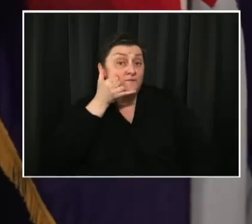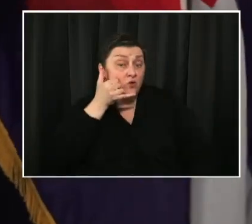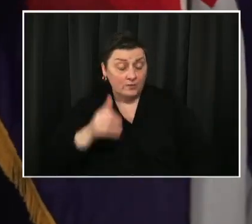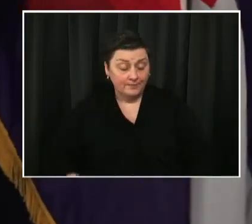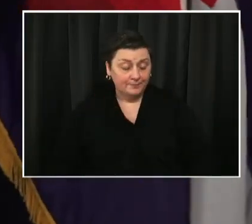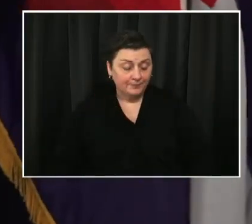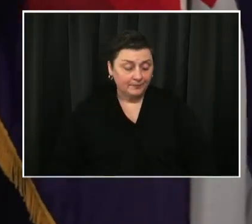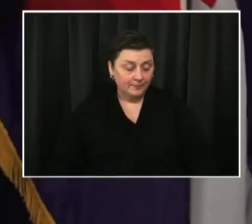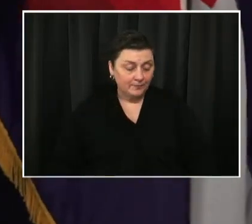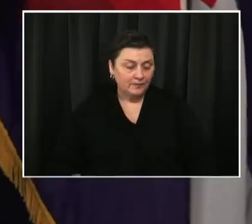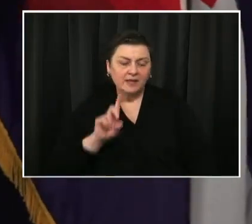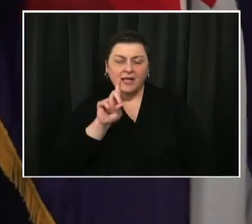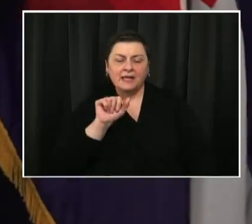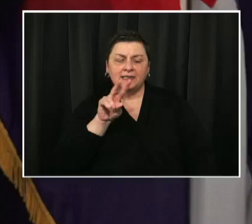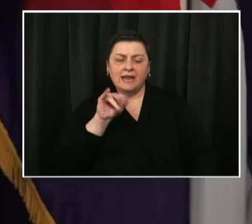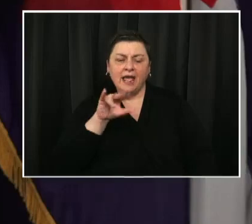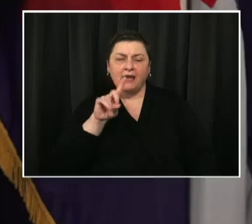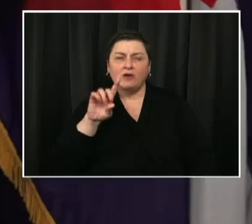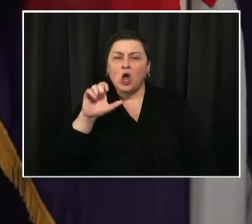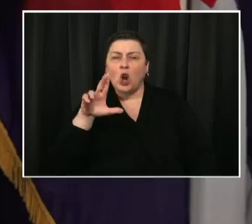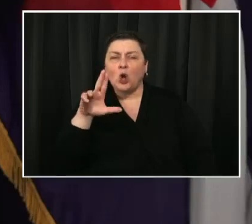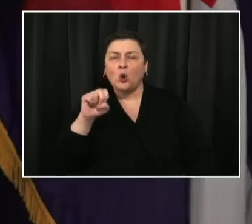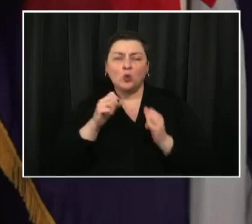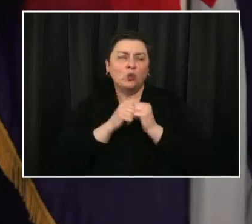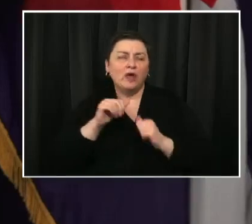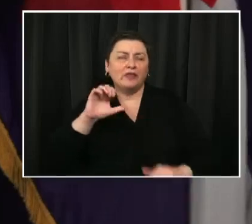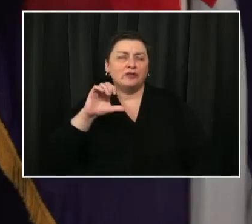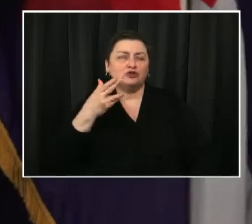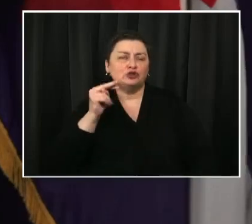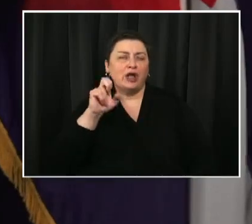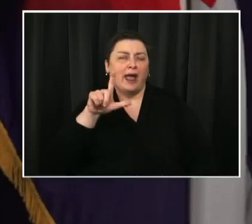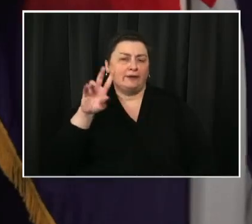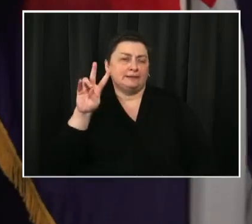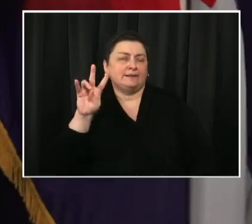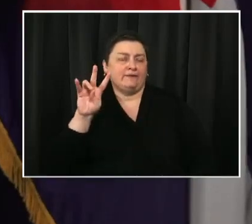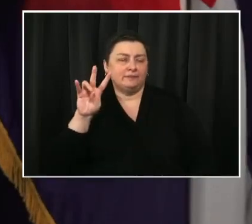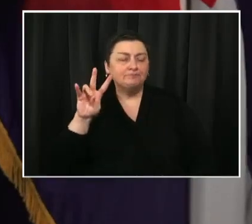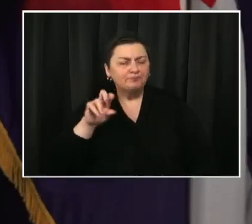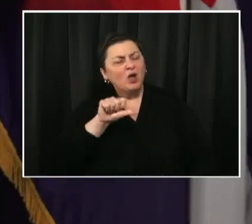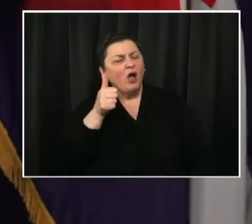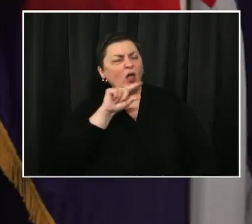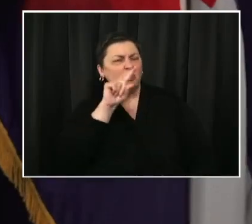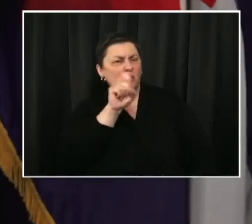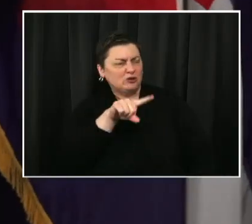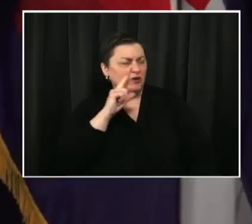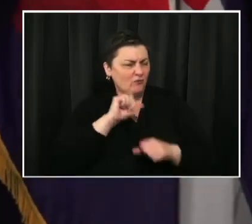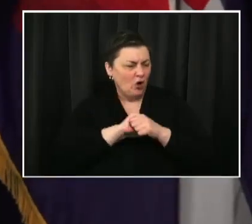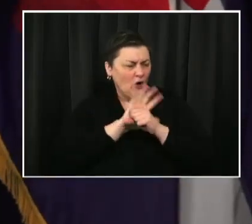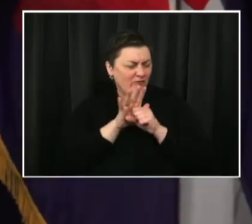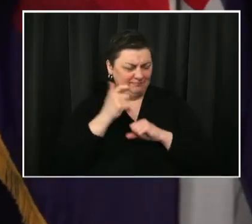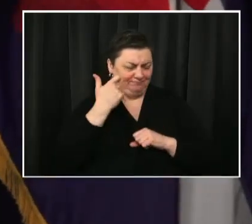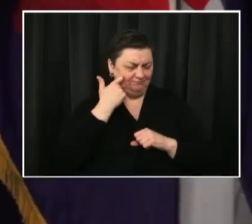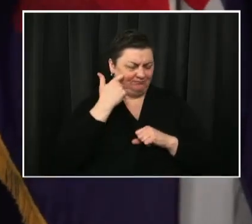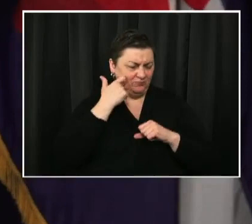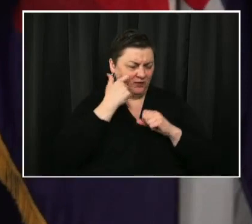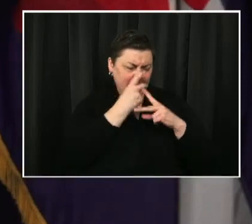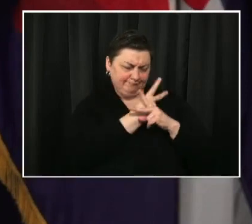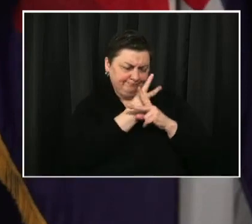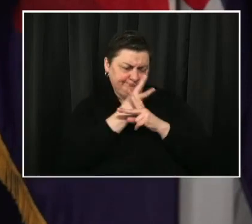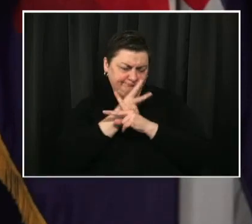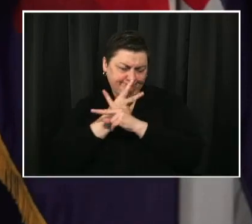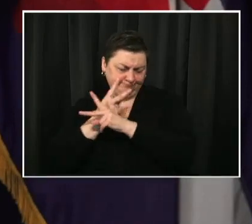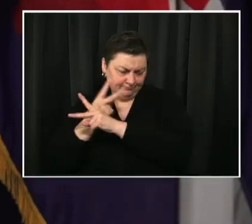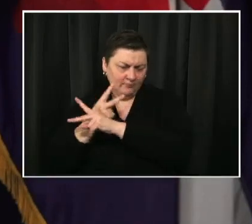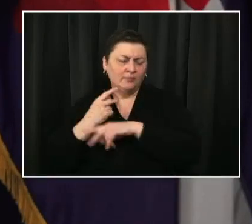Good afternoon, Governor. David Clue with Denver 7. A different COVID-related question, if I could. A recent audit conducted by the State Auditor's